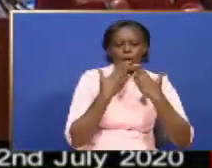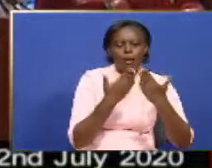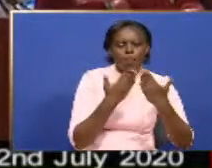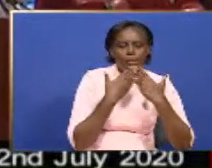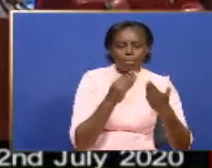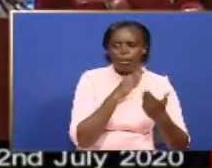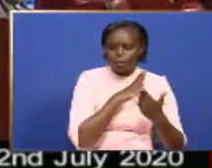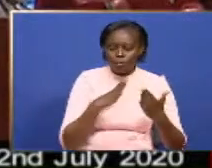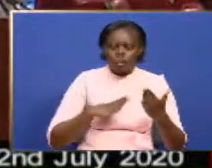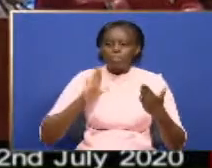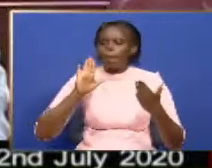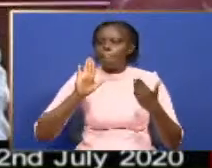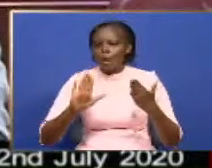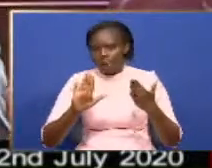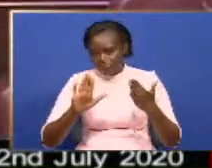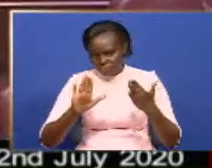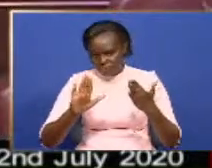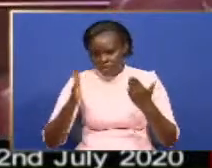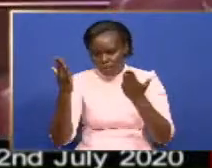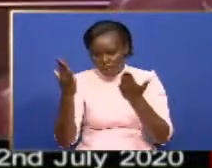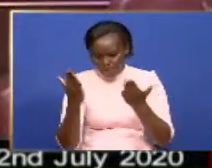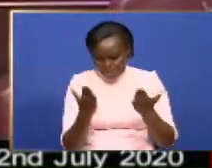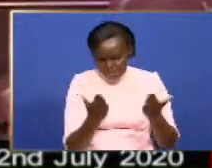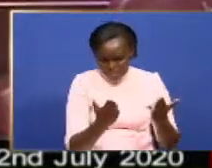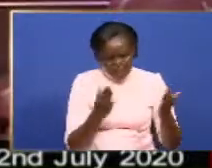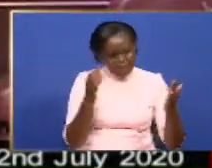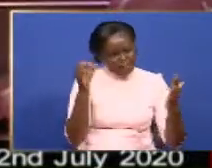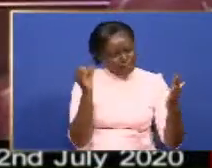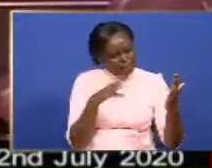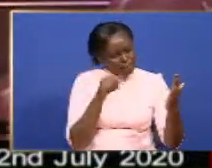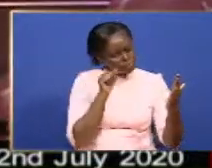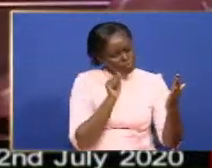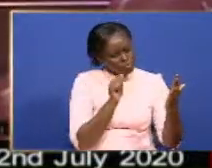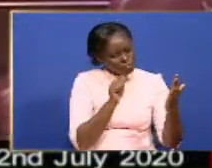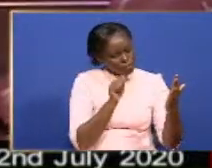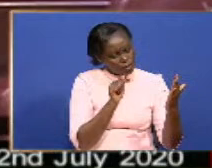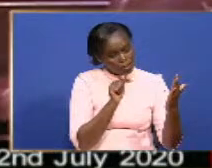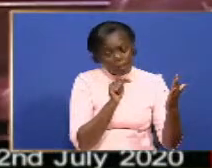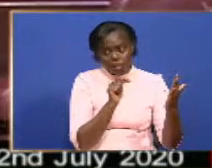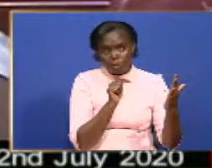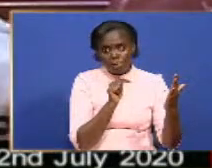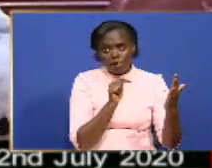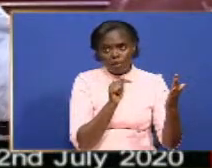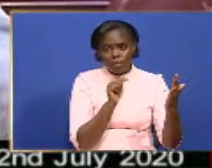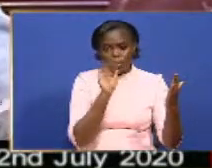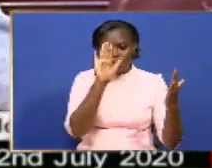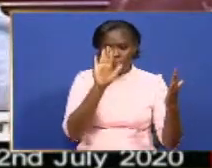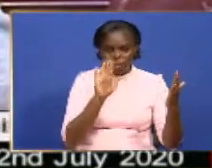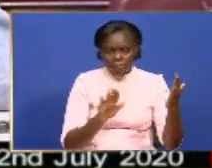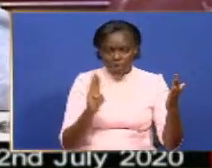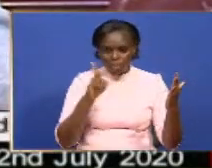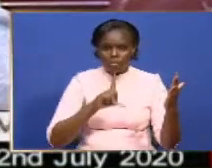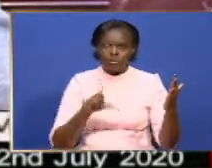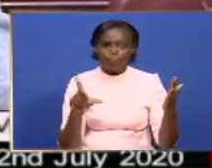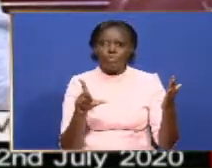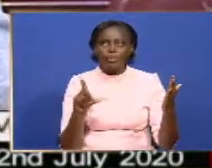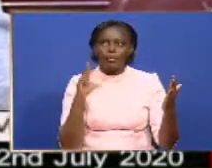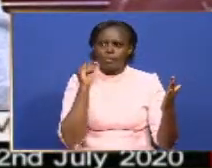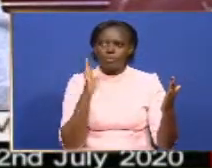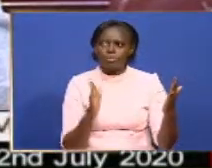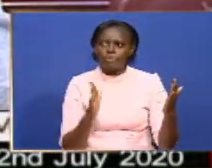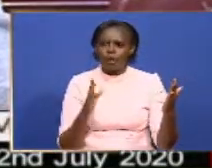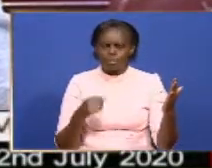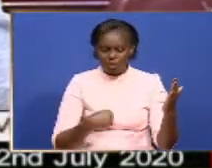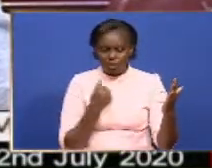committee for putting and bringing a very clear exposition of a very important bill. Honorable Speaker,